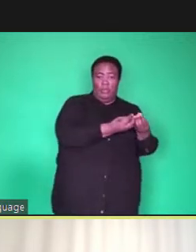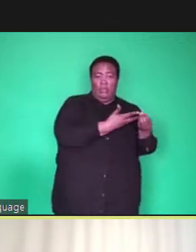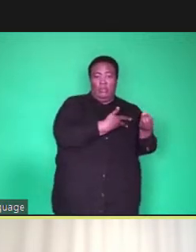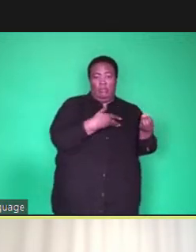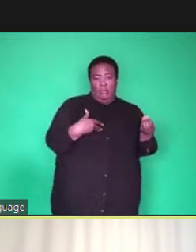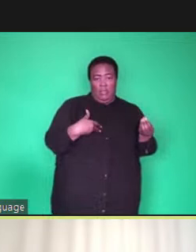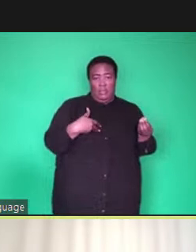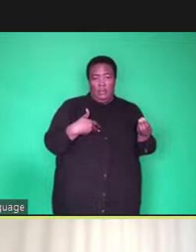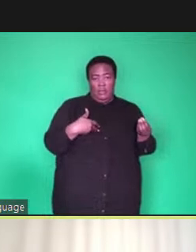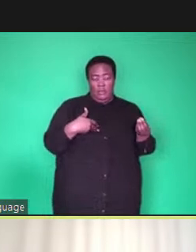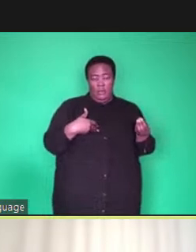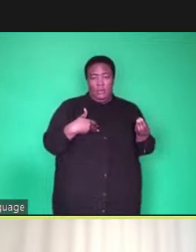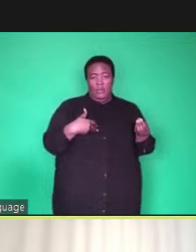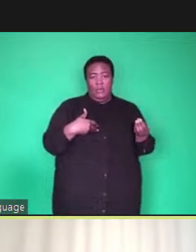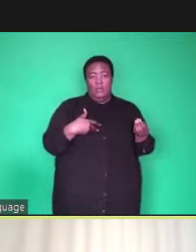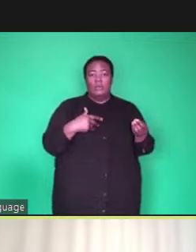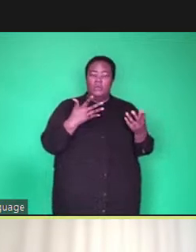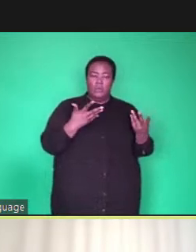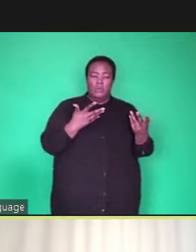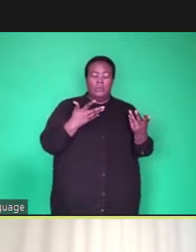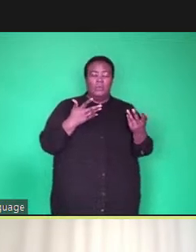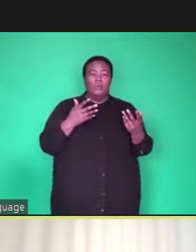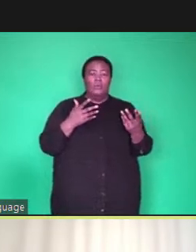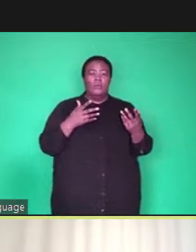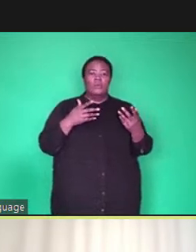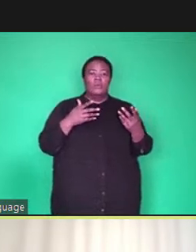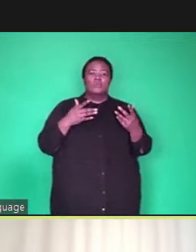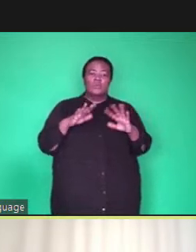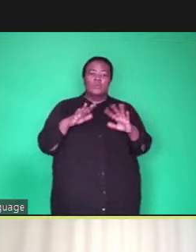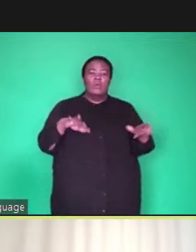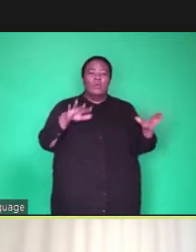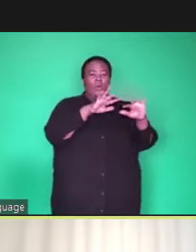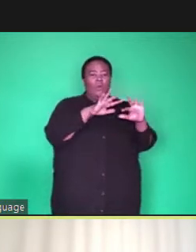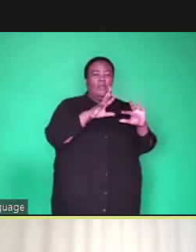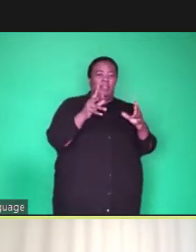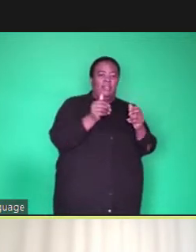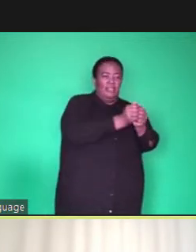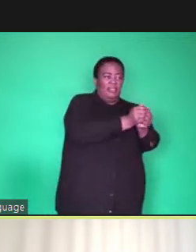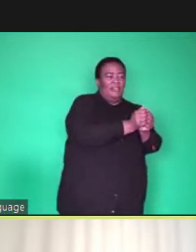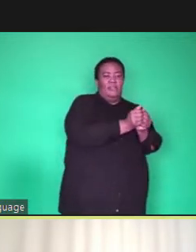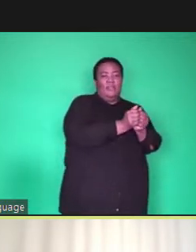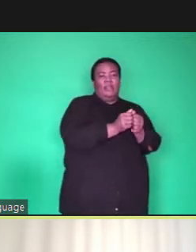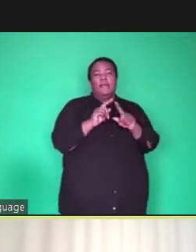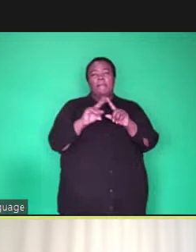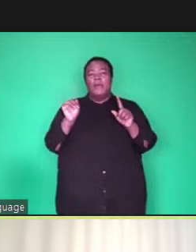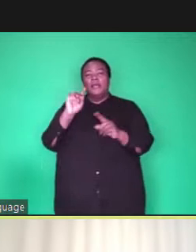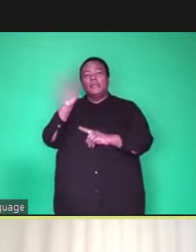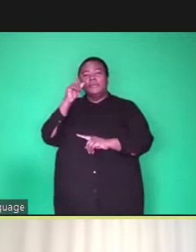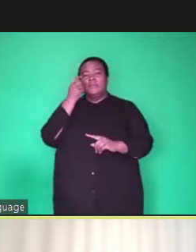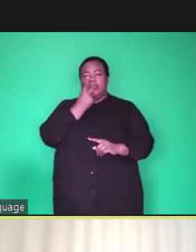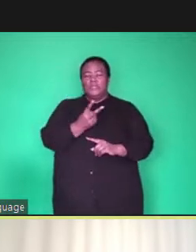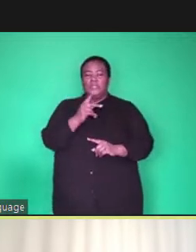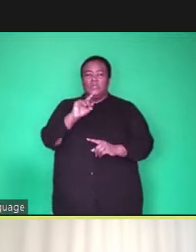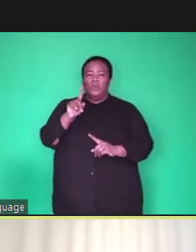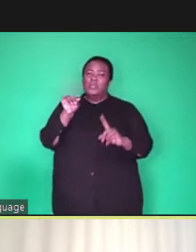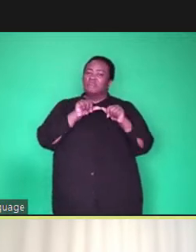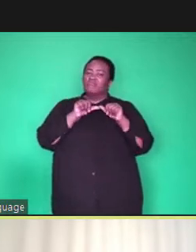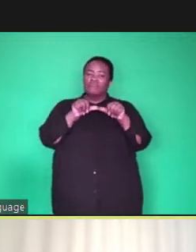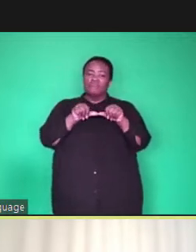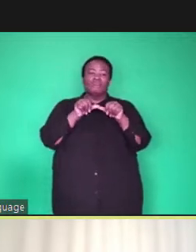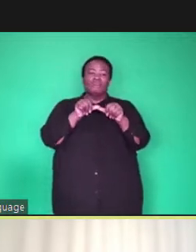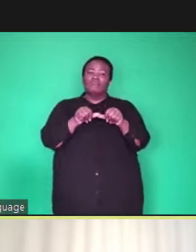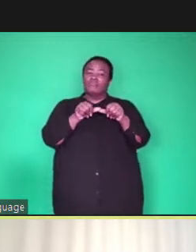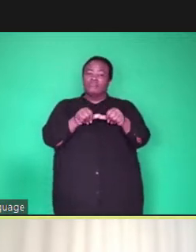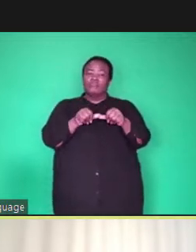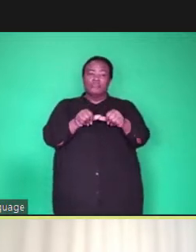joined the mother or the mother joined the child, they were more likely to end up together. So what we're seeing is a kind of a continuation of the past